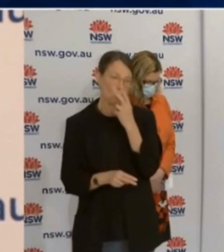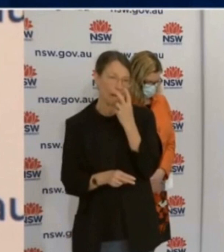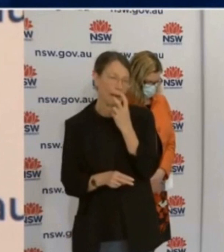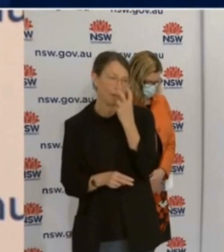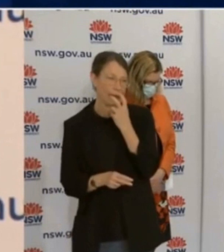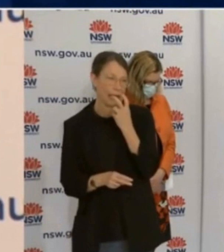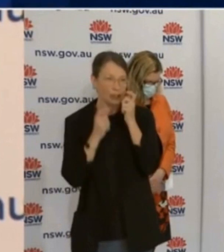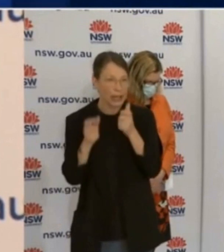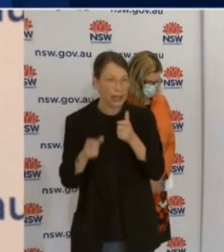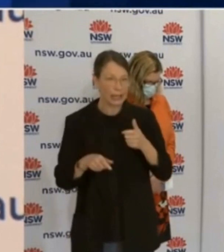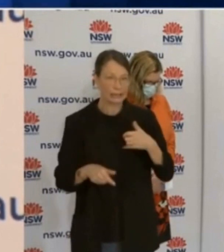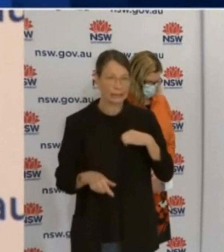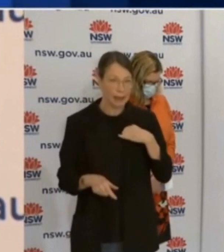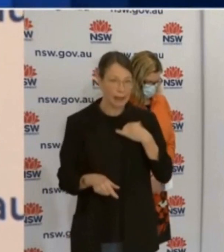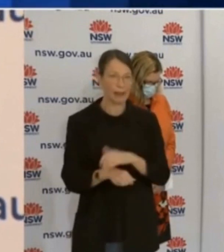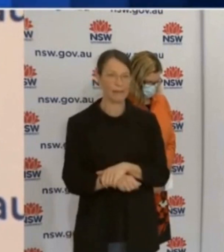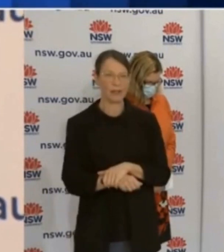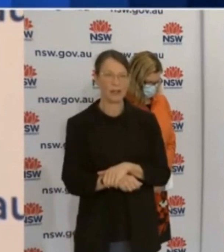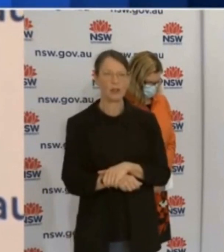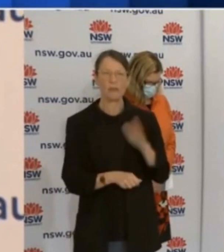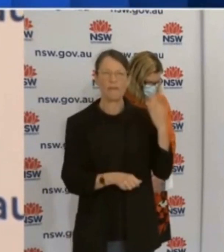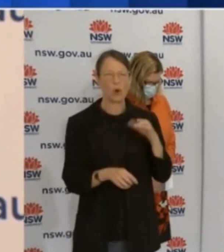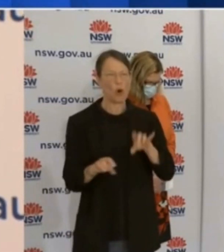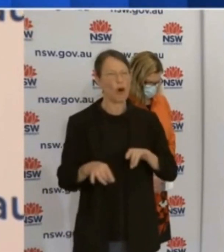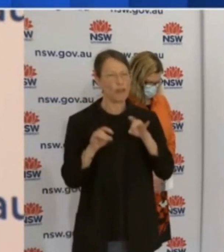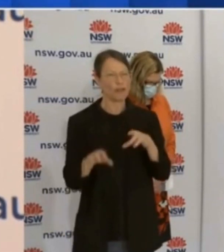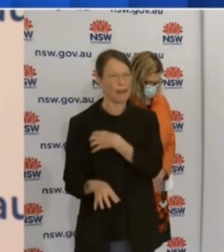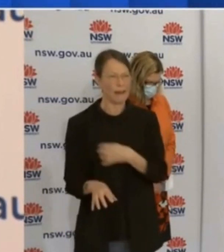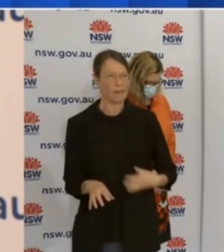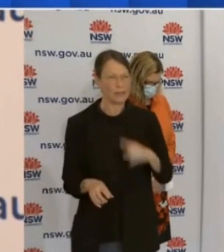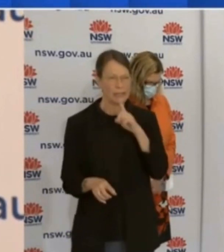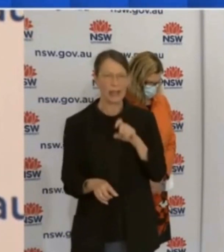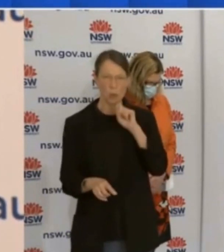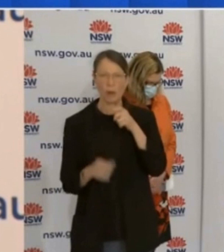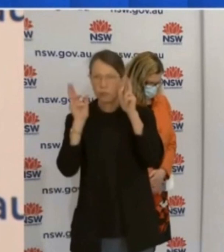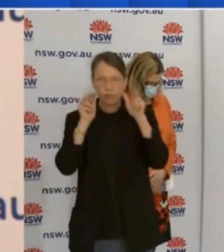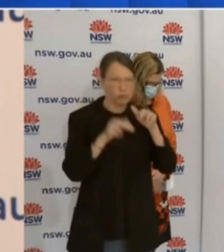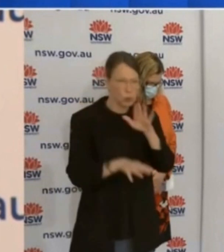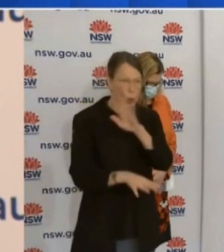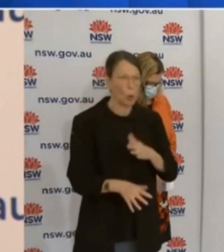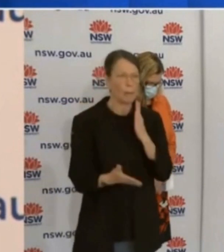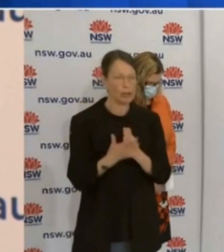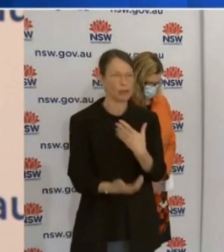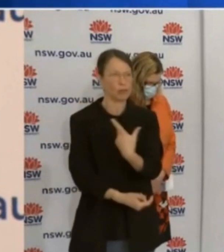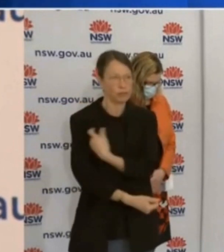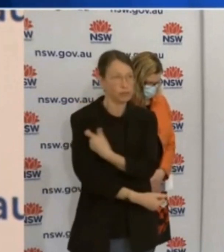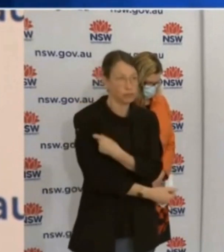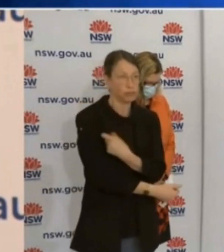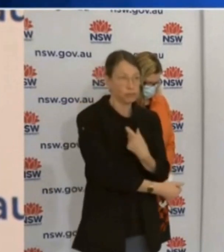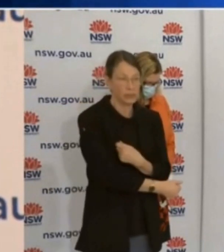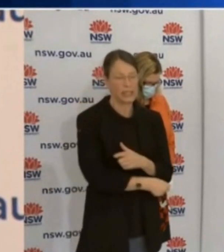originally the federal government said they would address all of that, and they vaccinated a number of residents in aged